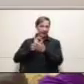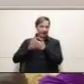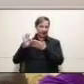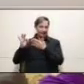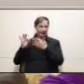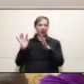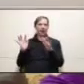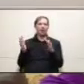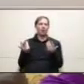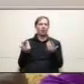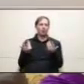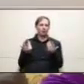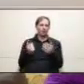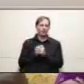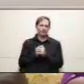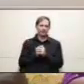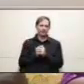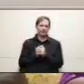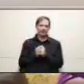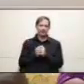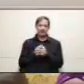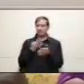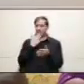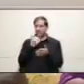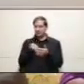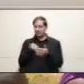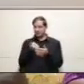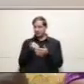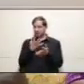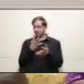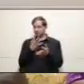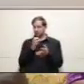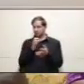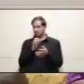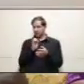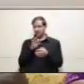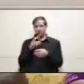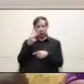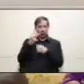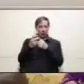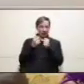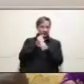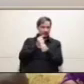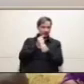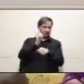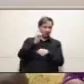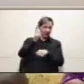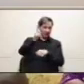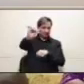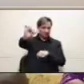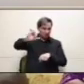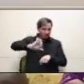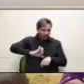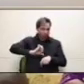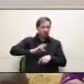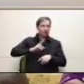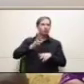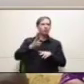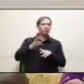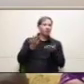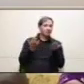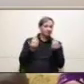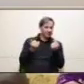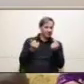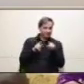And can you make any undertakings to us? So if we return here in 2 years' time, what could we expect from you as far as an audit outcome? Would we still